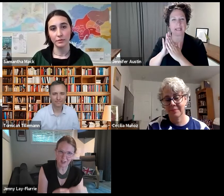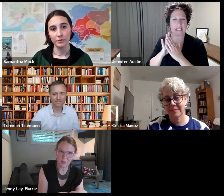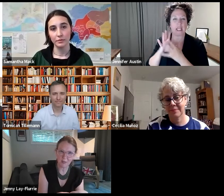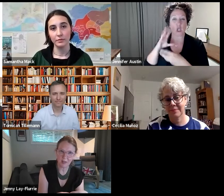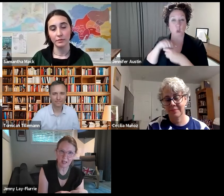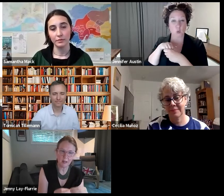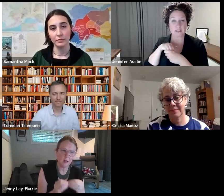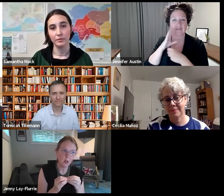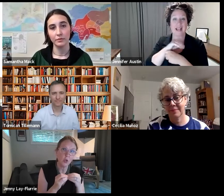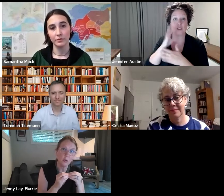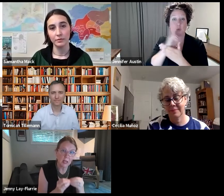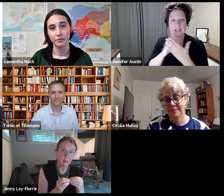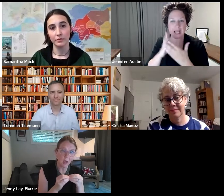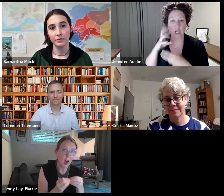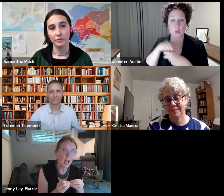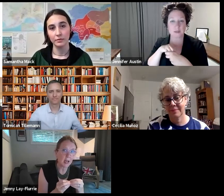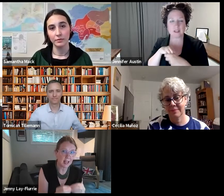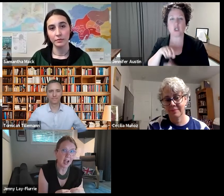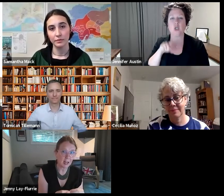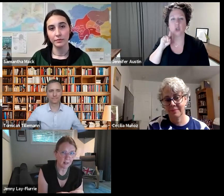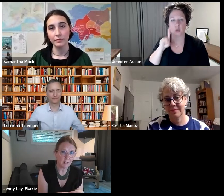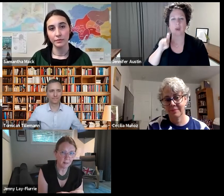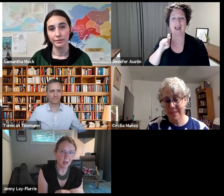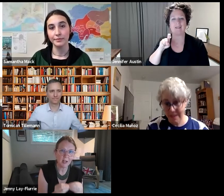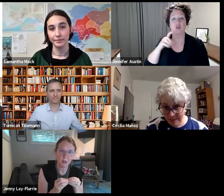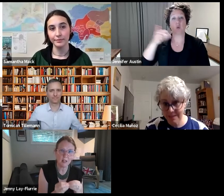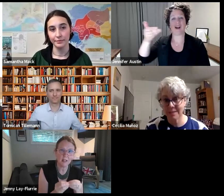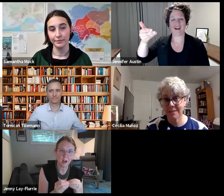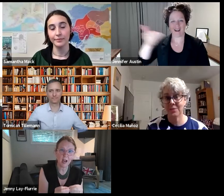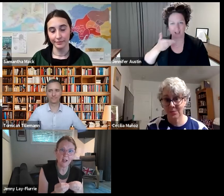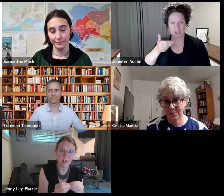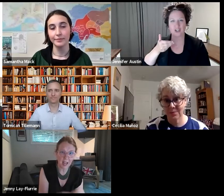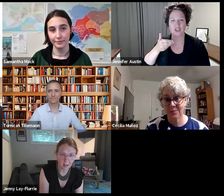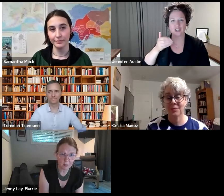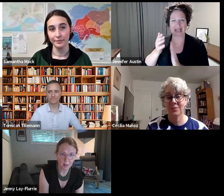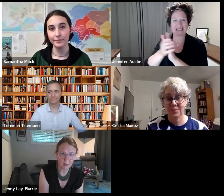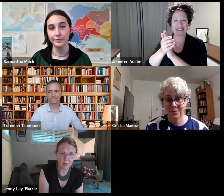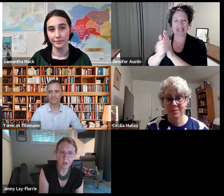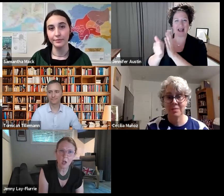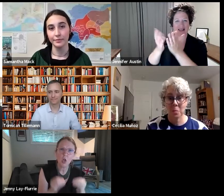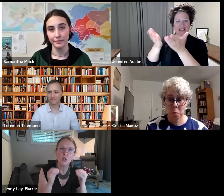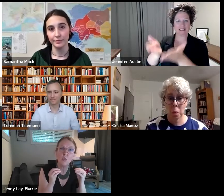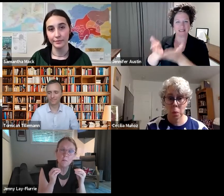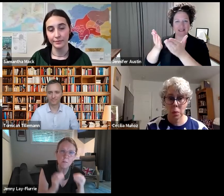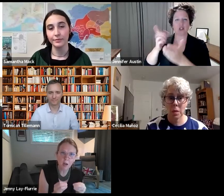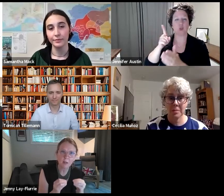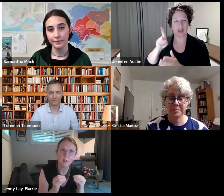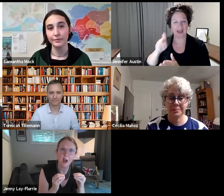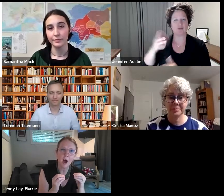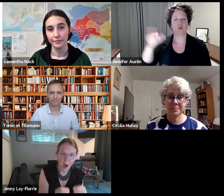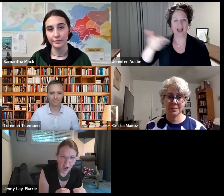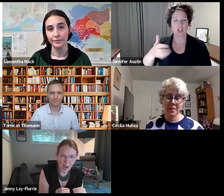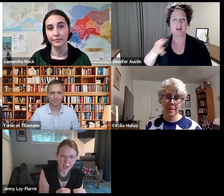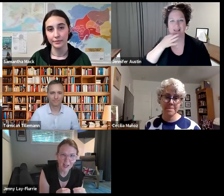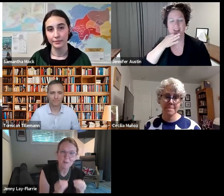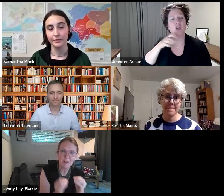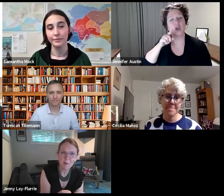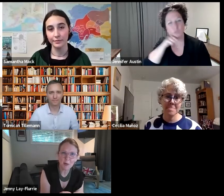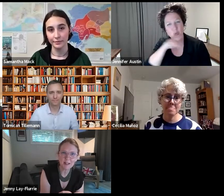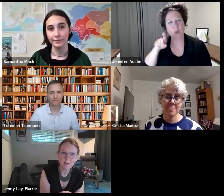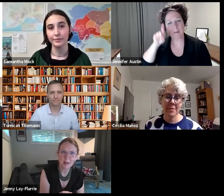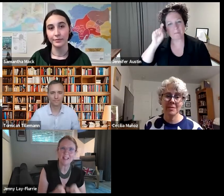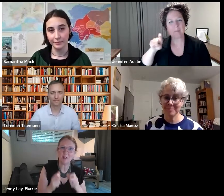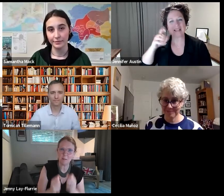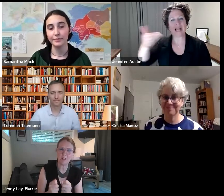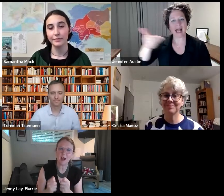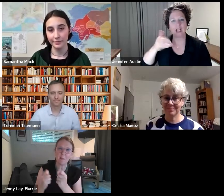design inclusively, you need to hire talent and you need to hire the experts. You must hire people